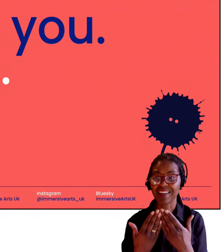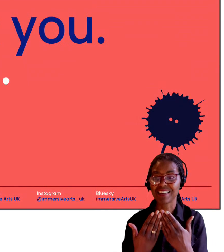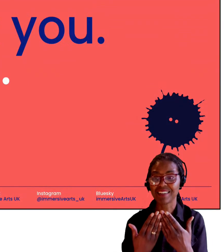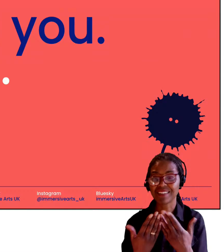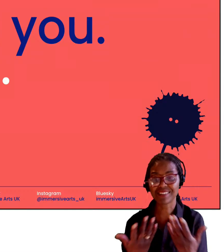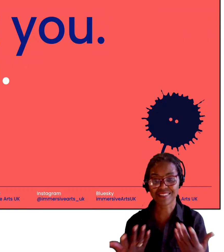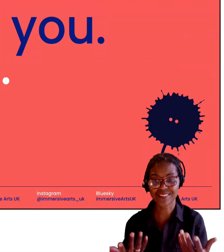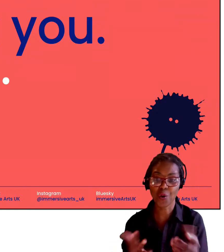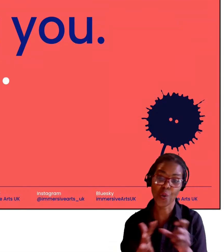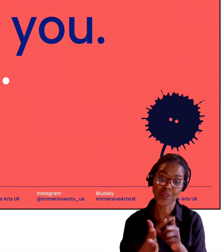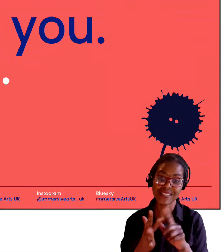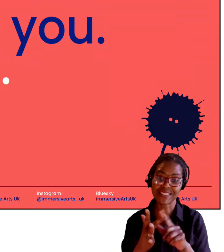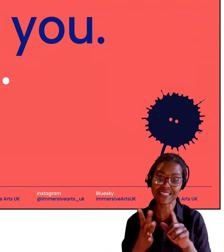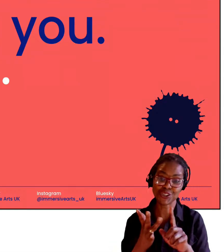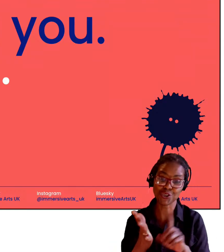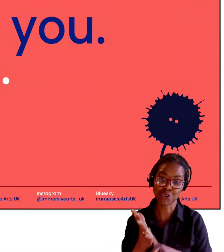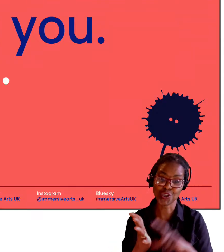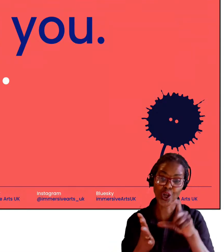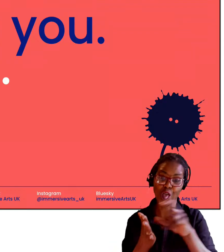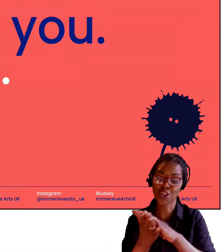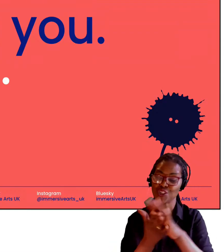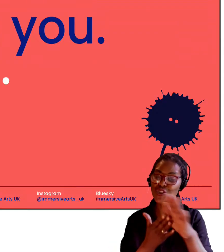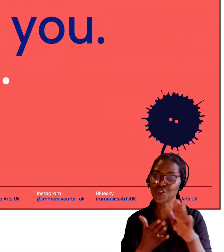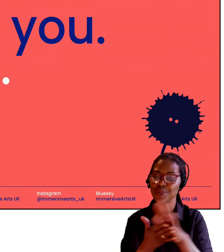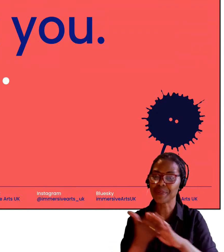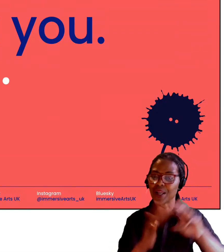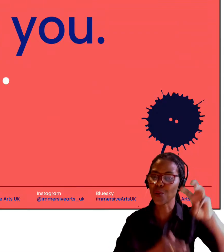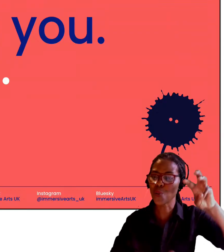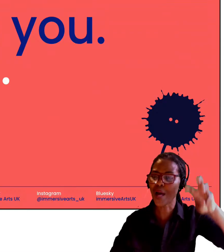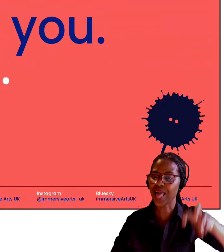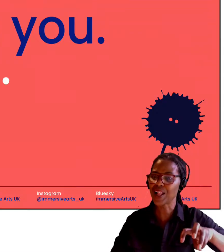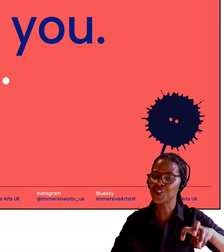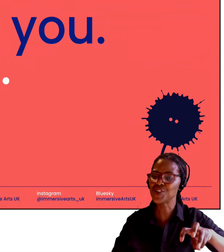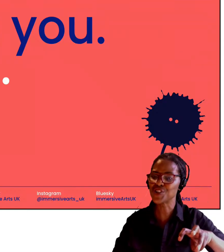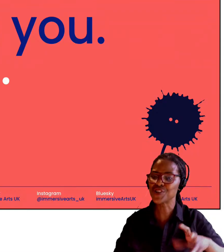diolch. Have I said that right? I'm really bad at Welsh.